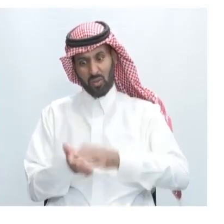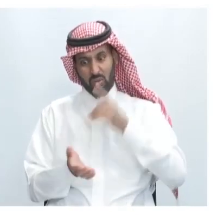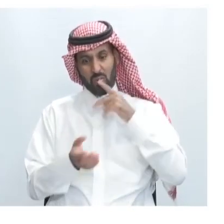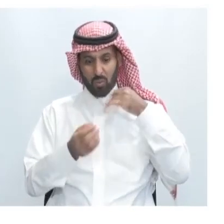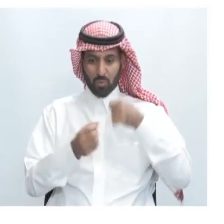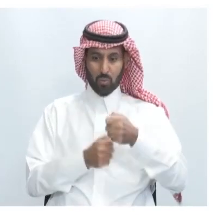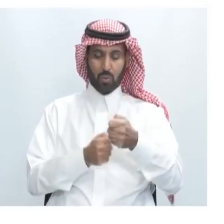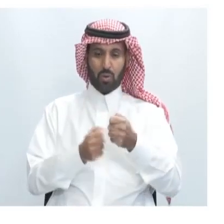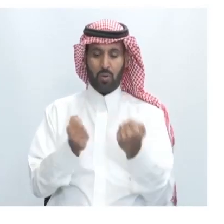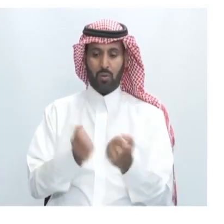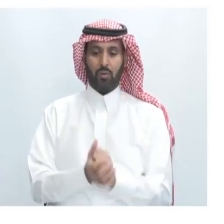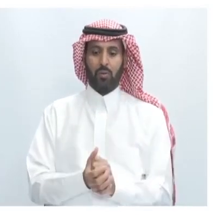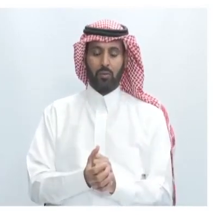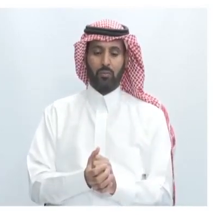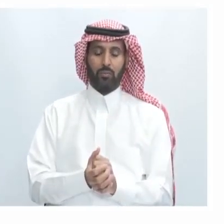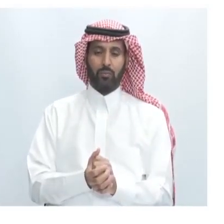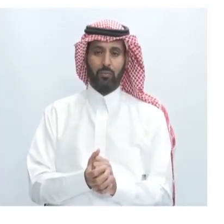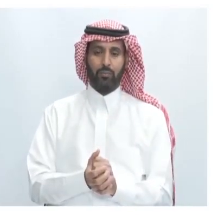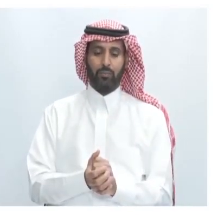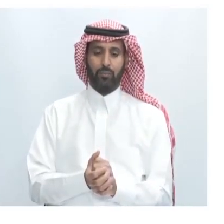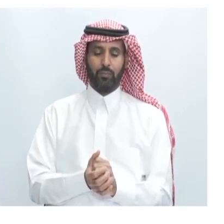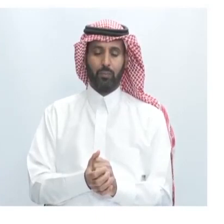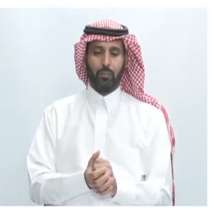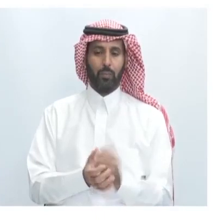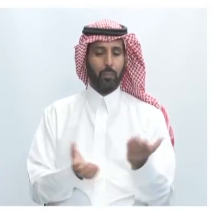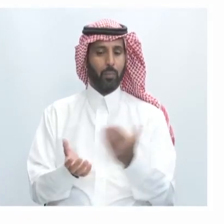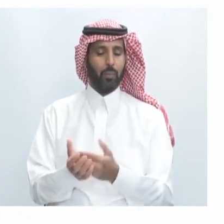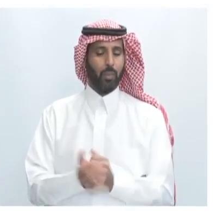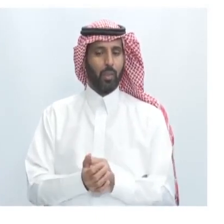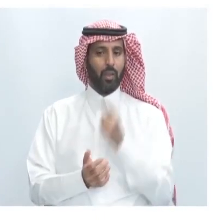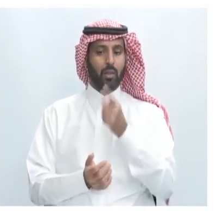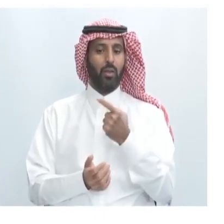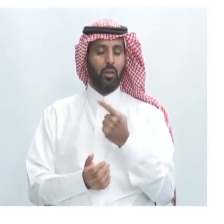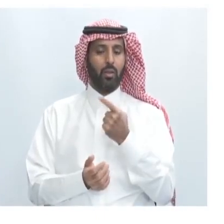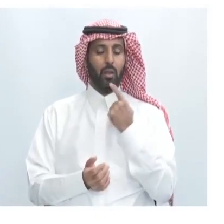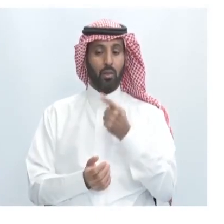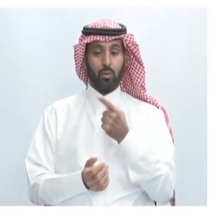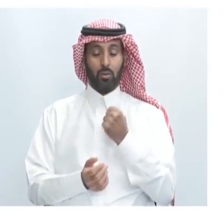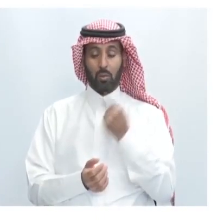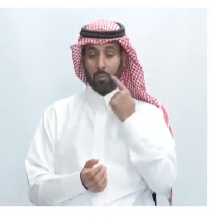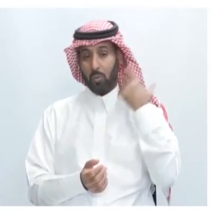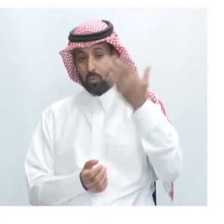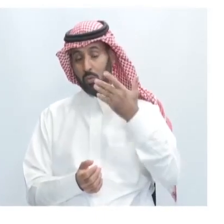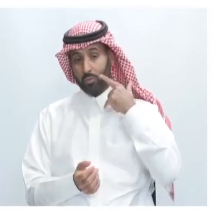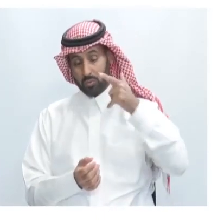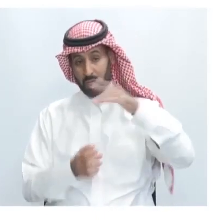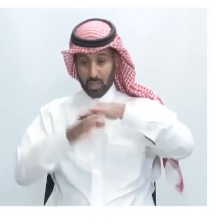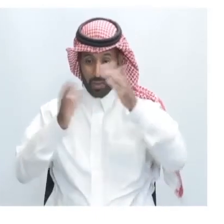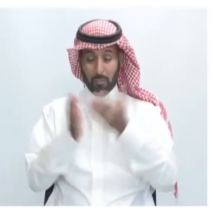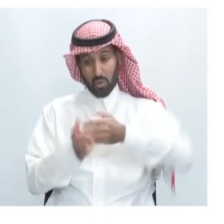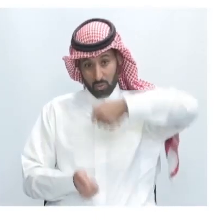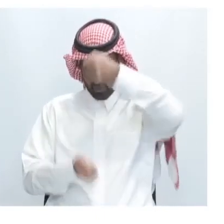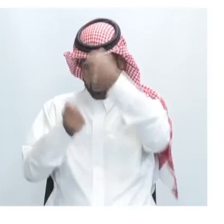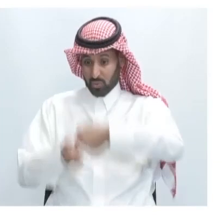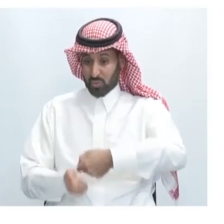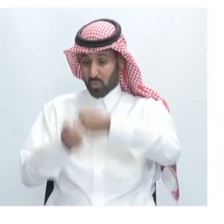course. So here he says, I want you to imagine yourself in a room painted